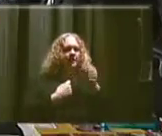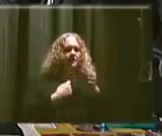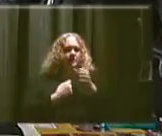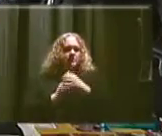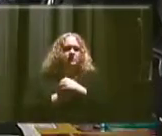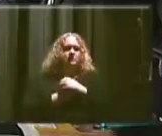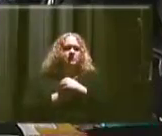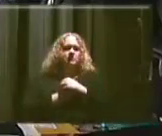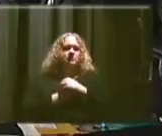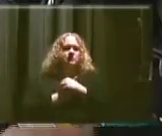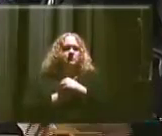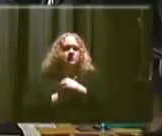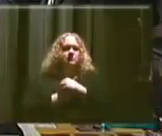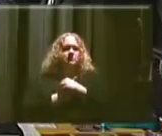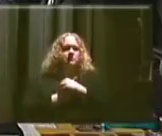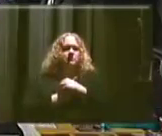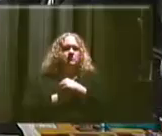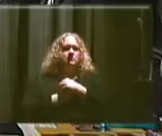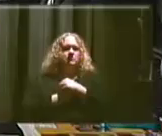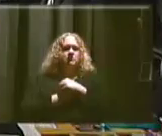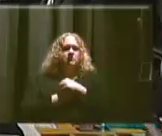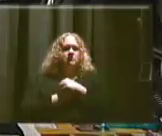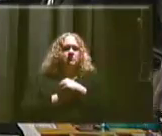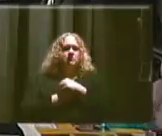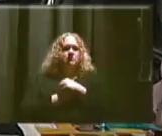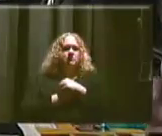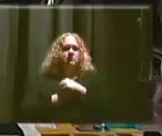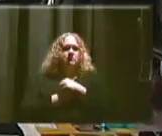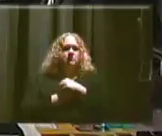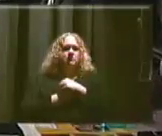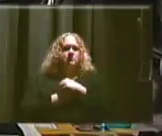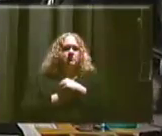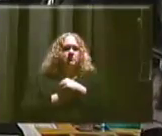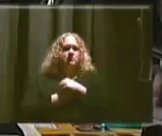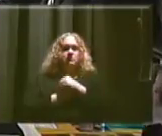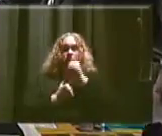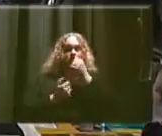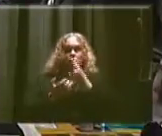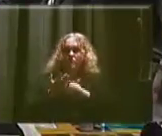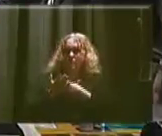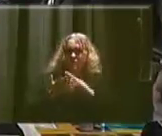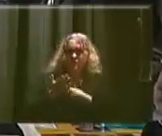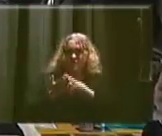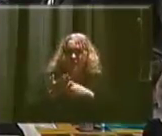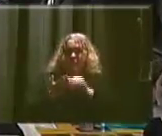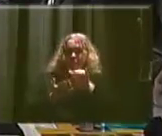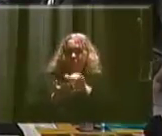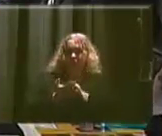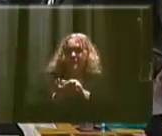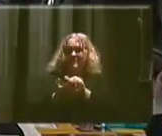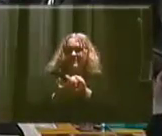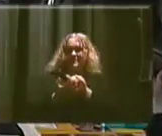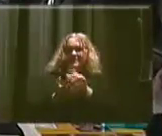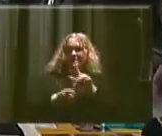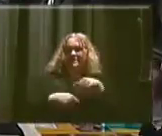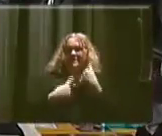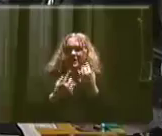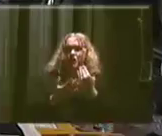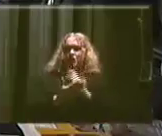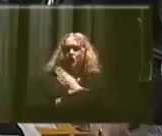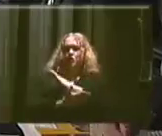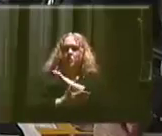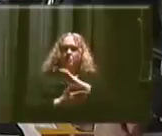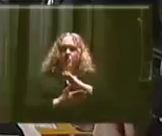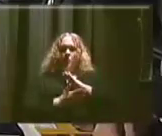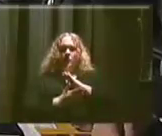We haven't discussed that since the new board formed, but it's an important topic. And actually,